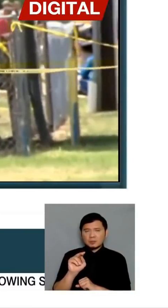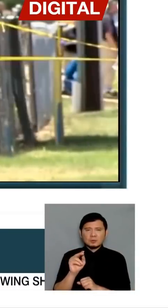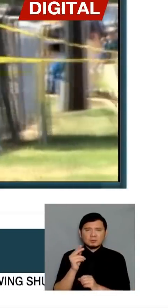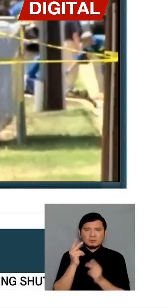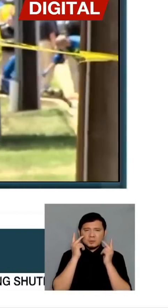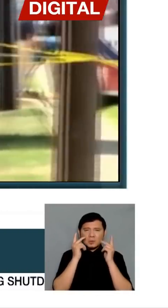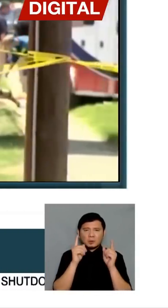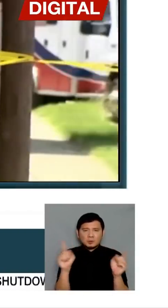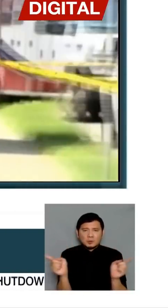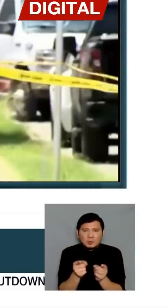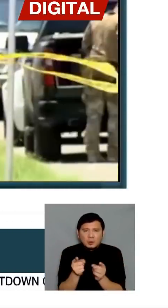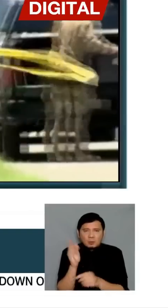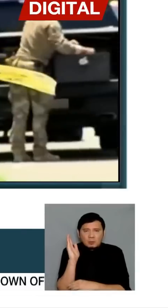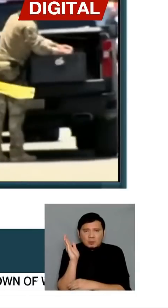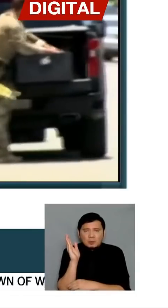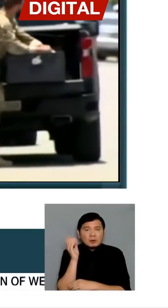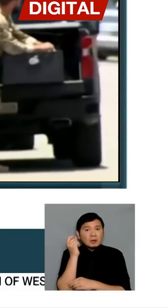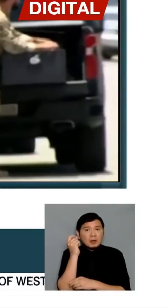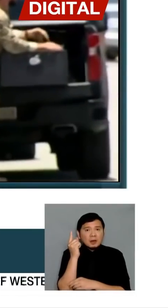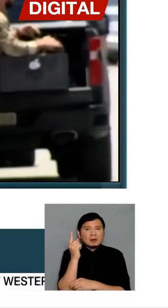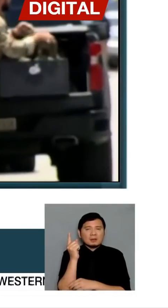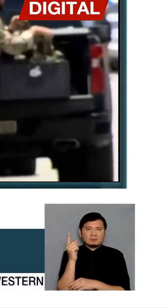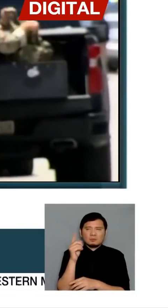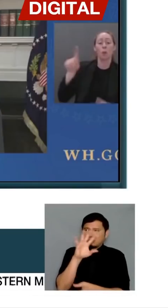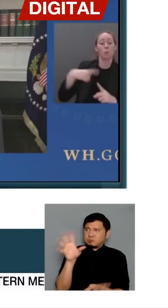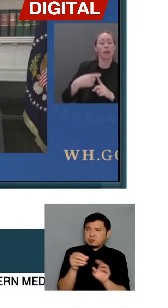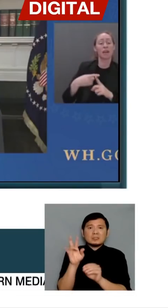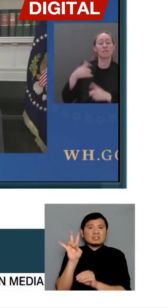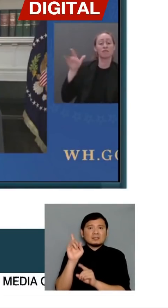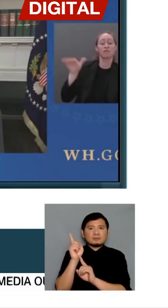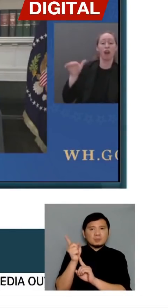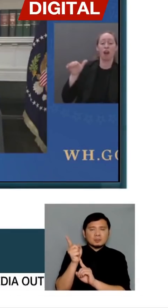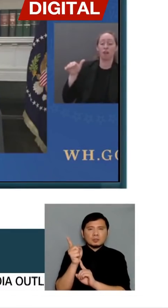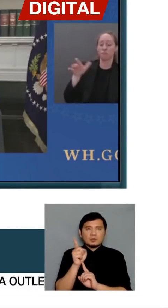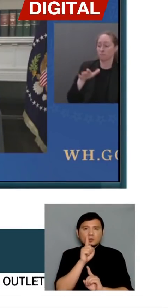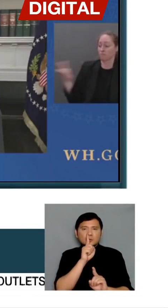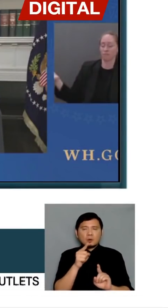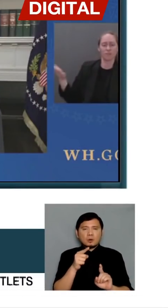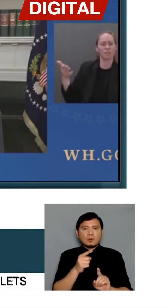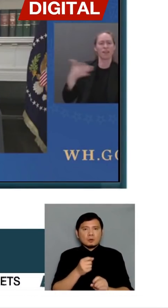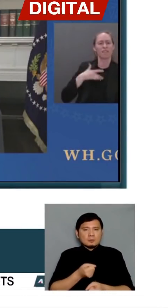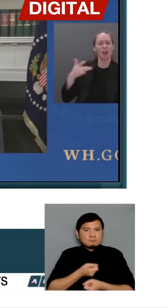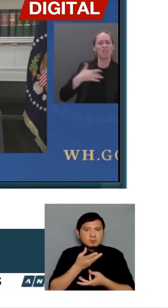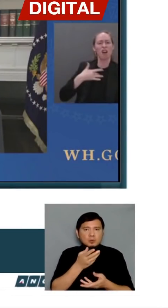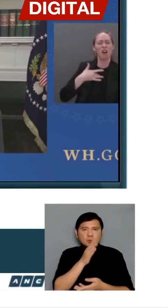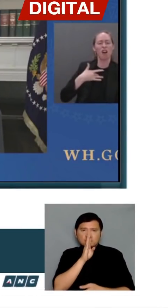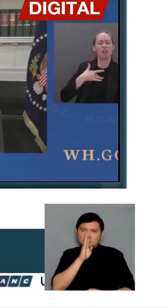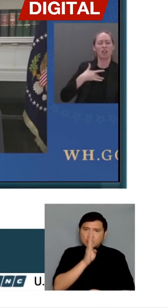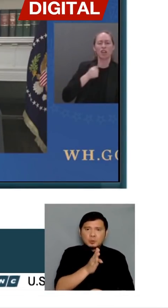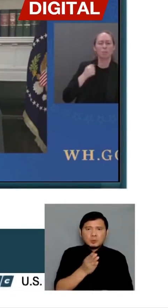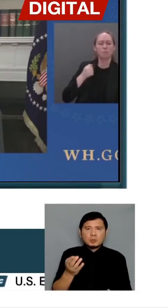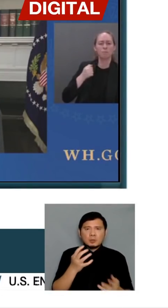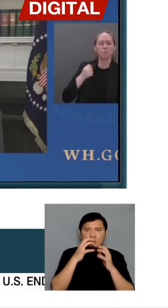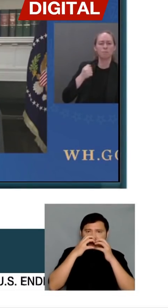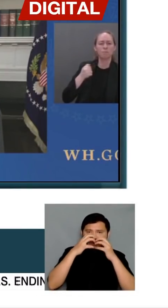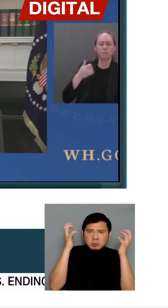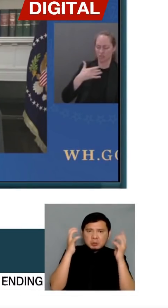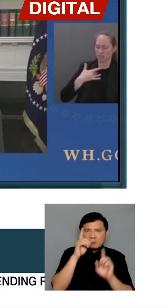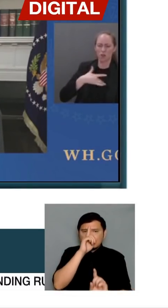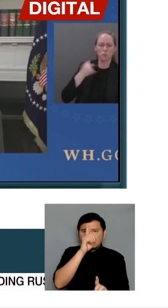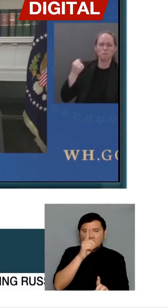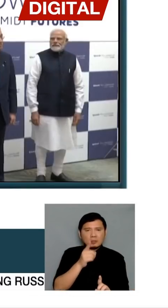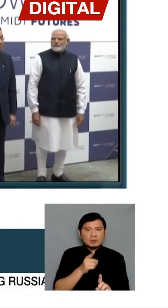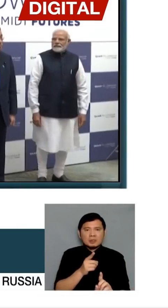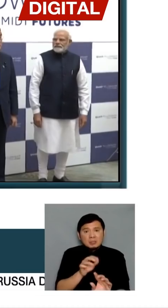spoke for seven minutes. That was the latter part where he just showed this emotion that was more anger, expressing it towards those